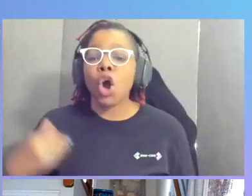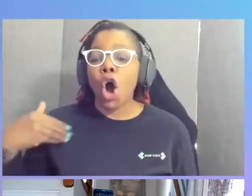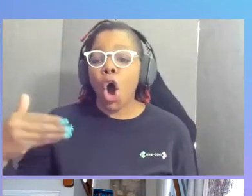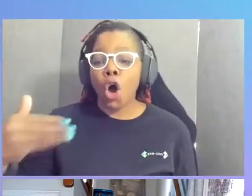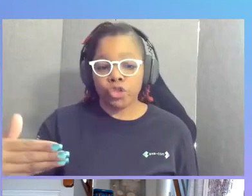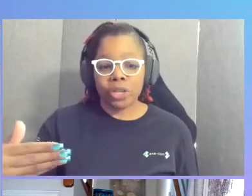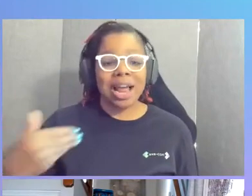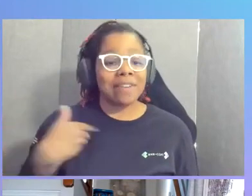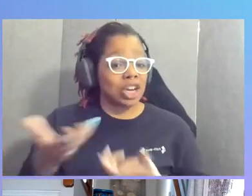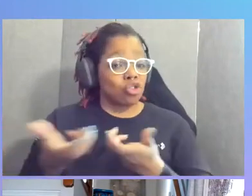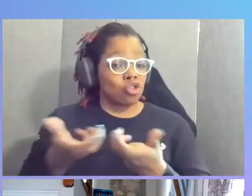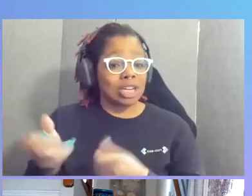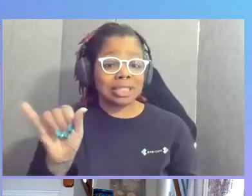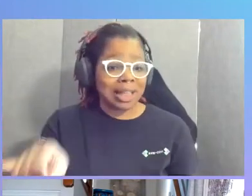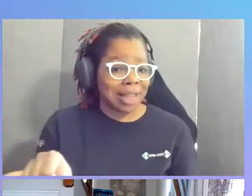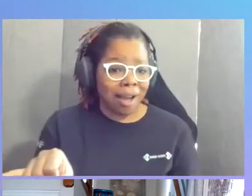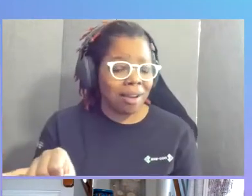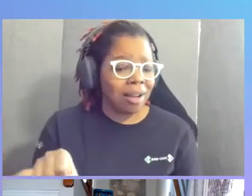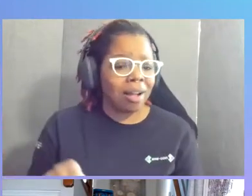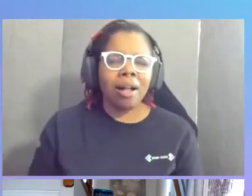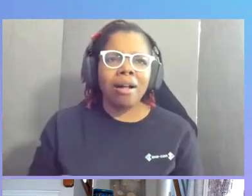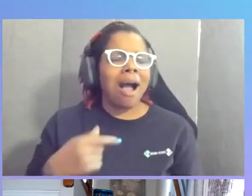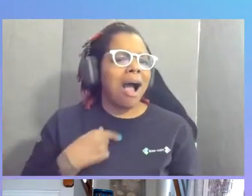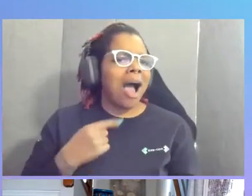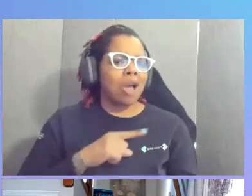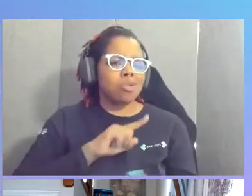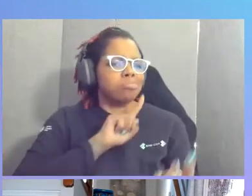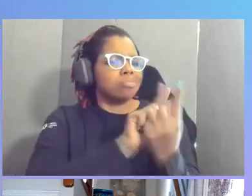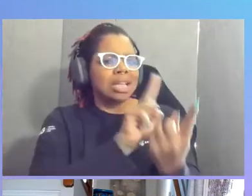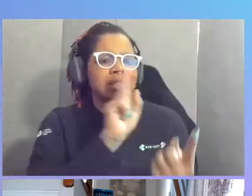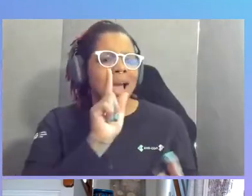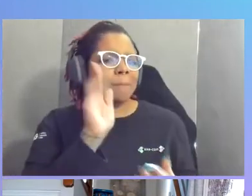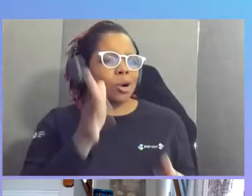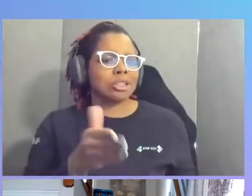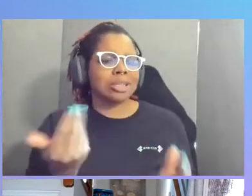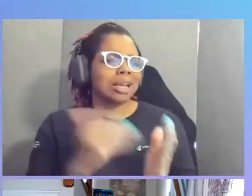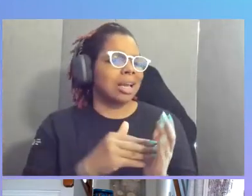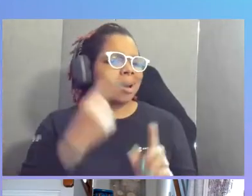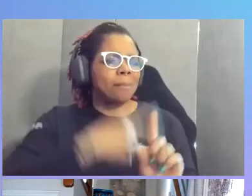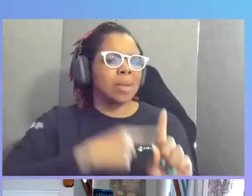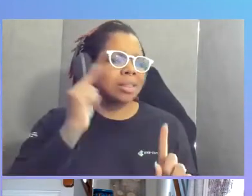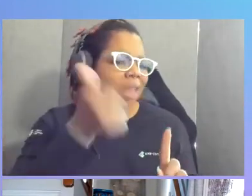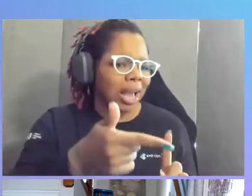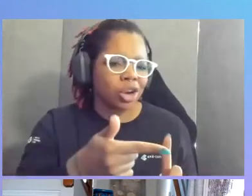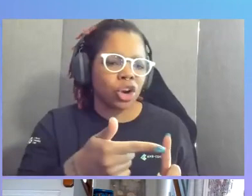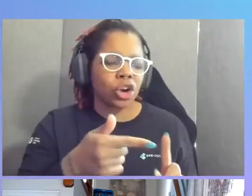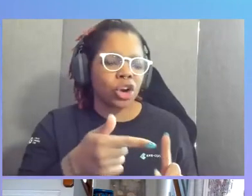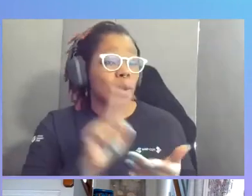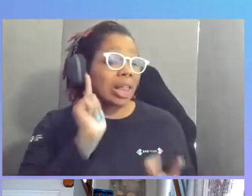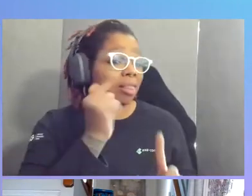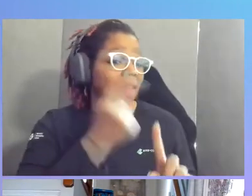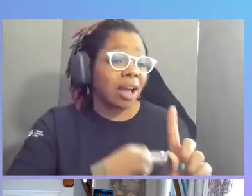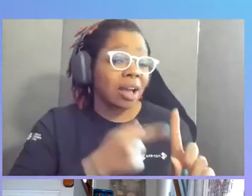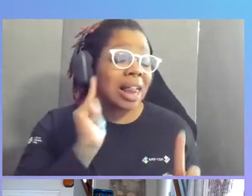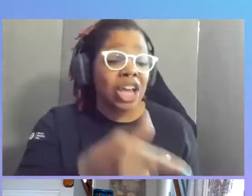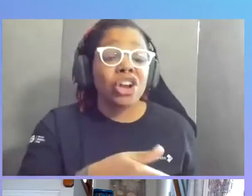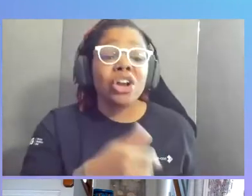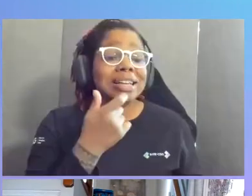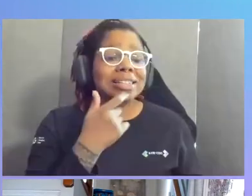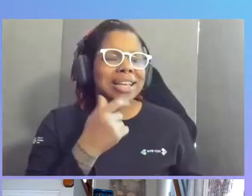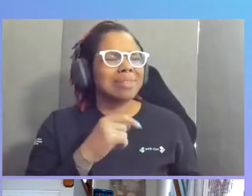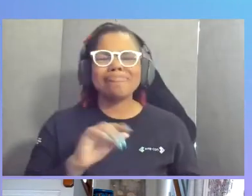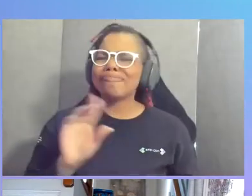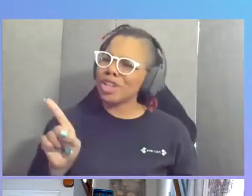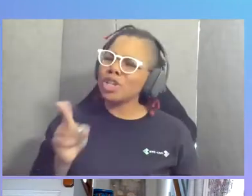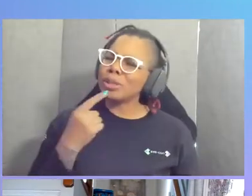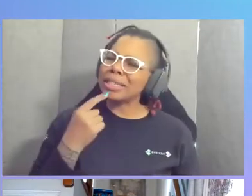had interactions like that, and I'll run into that person again a week later, a month later, etc. And they said, you know what? You said something